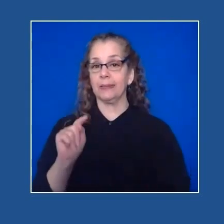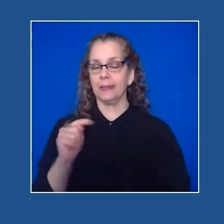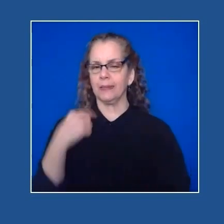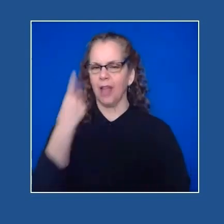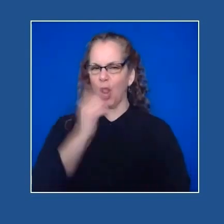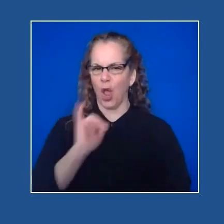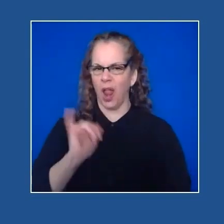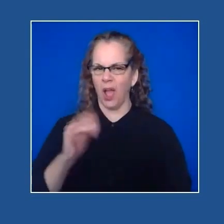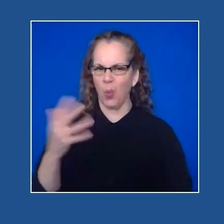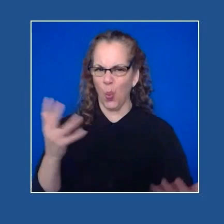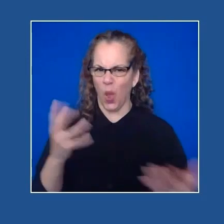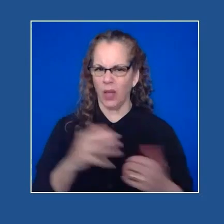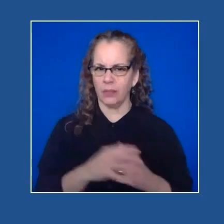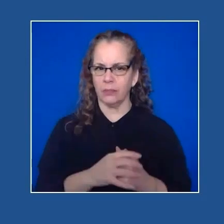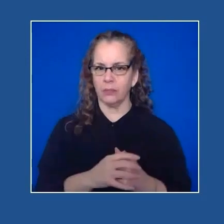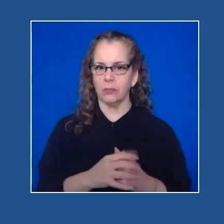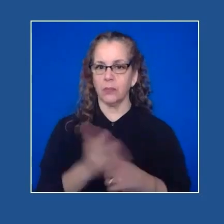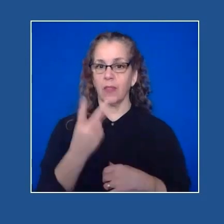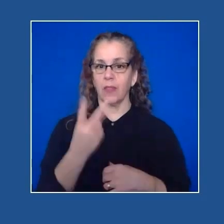groups.